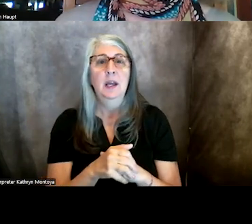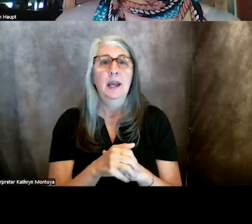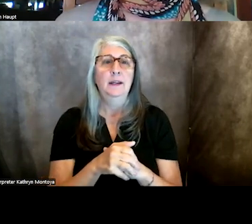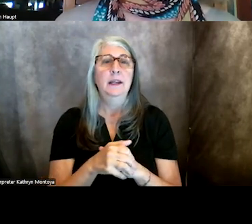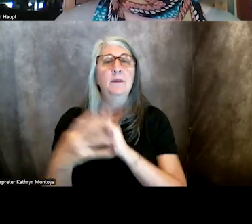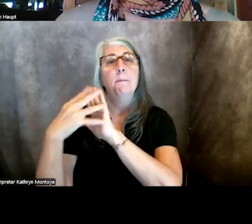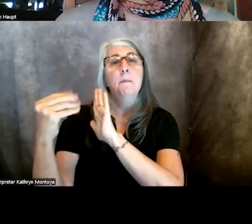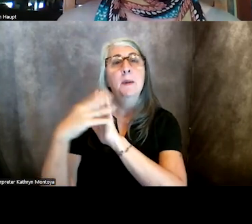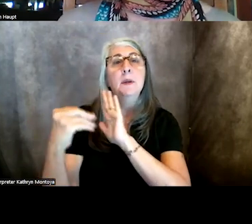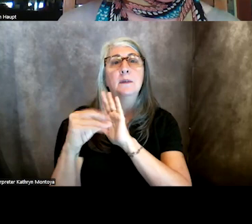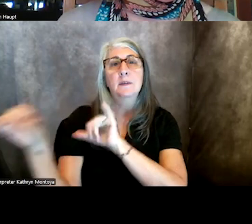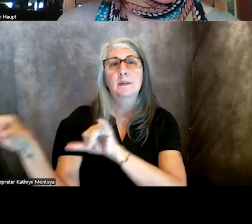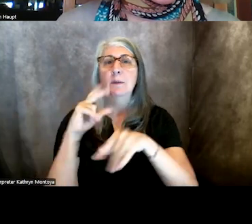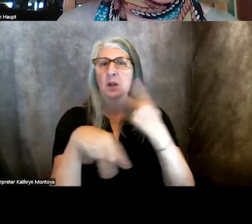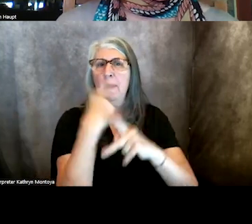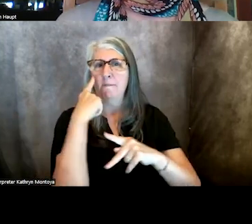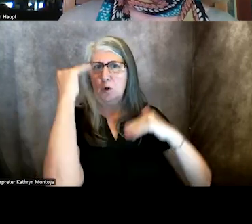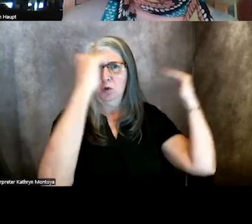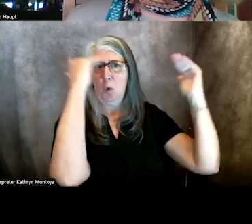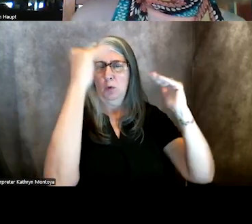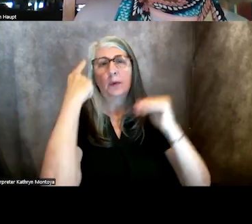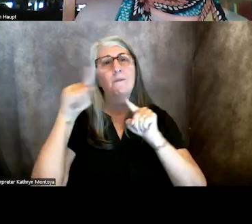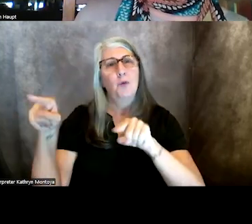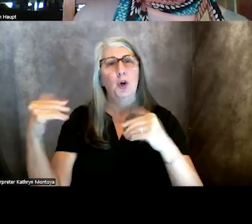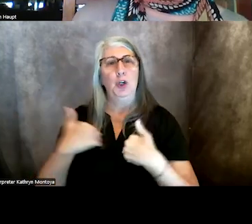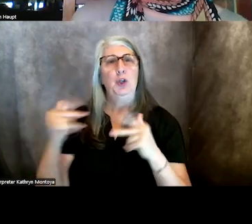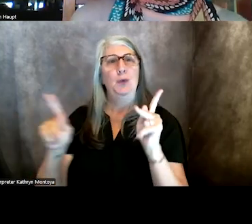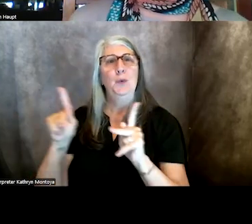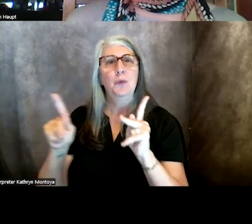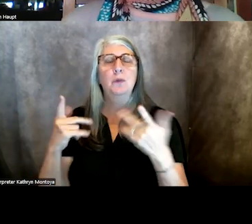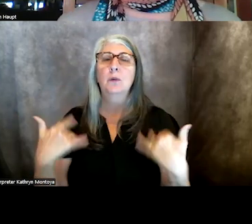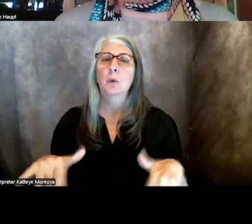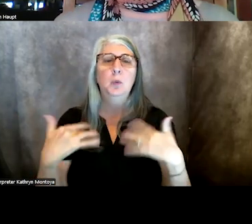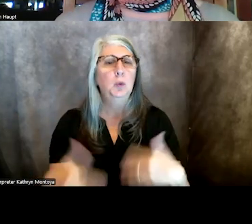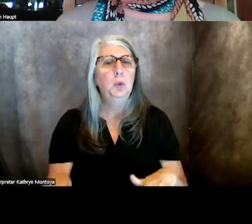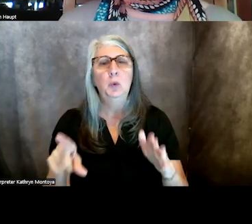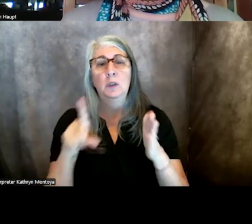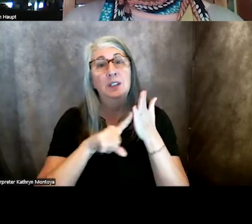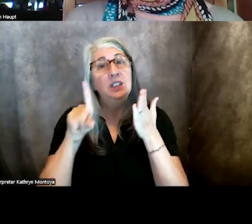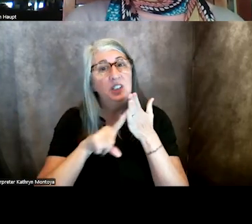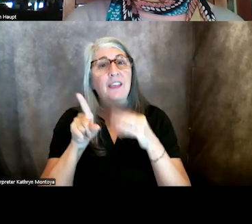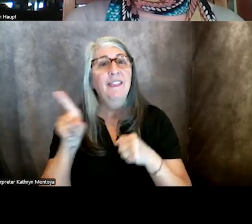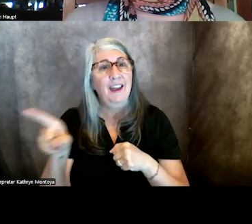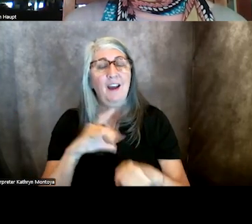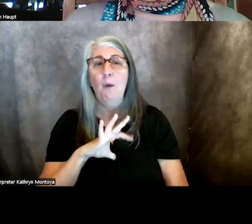great that there's a youth line starting for this. So check that out.